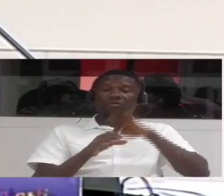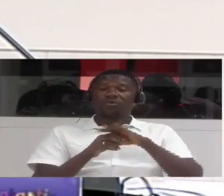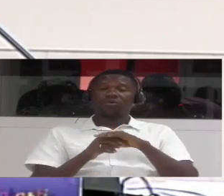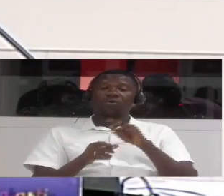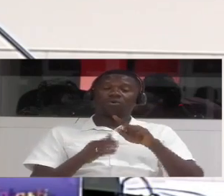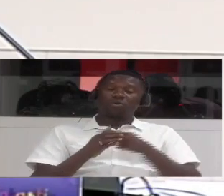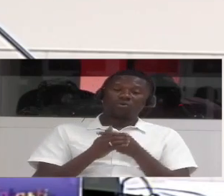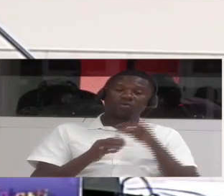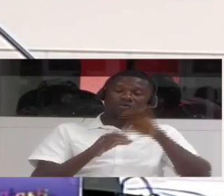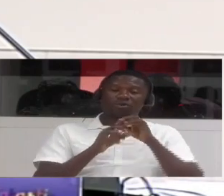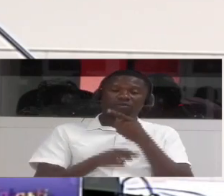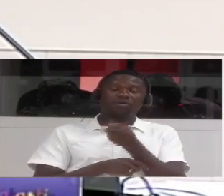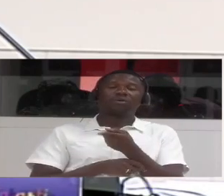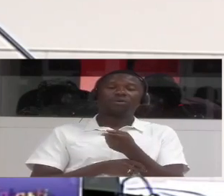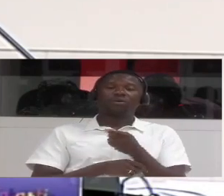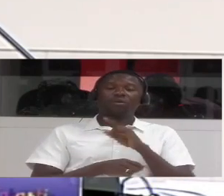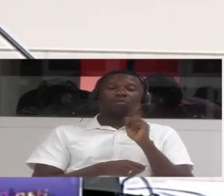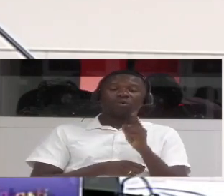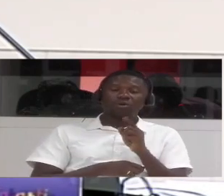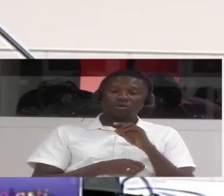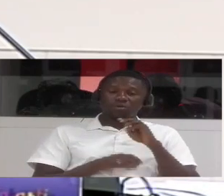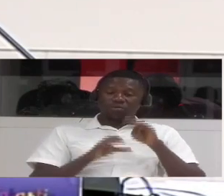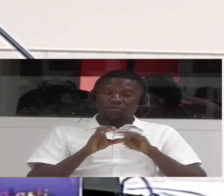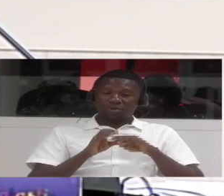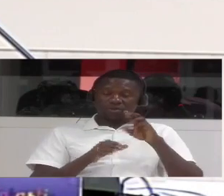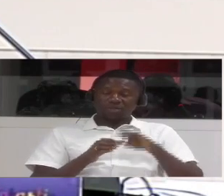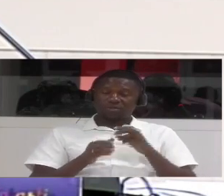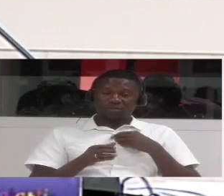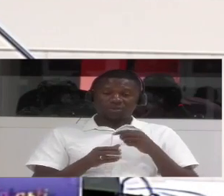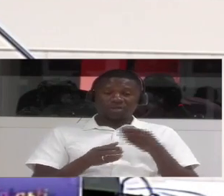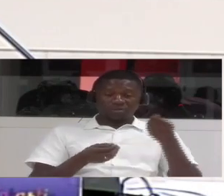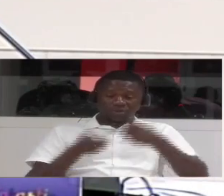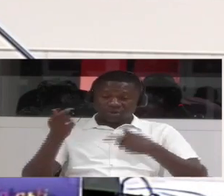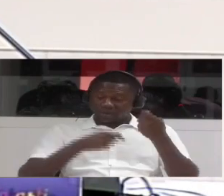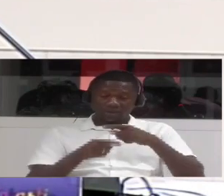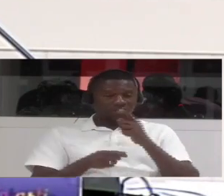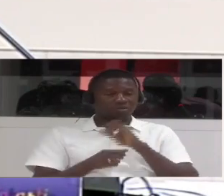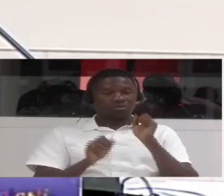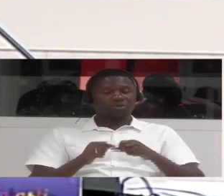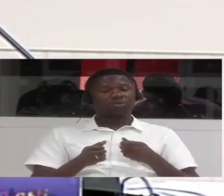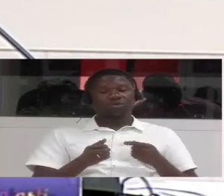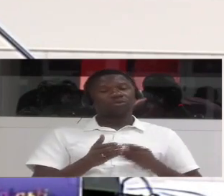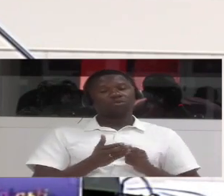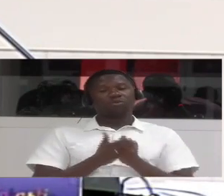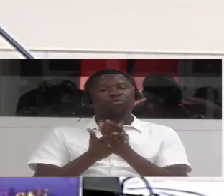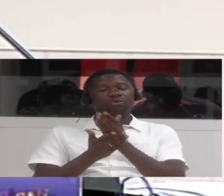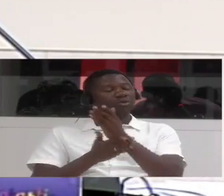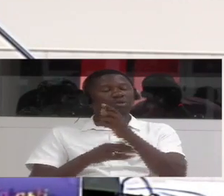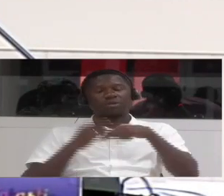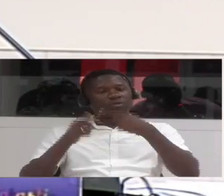for. But membership subscription alone cannot take the GPU anywhere. So that's why the